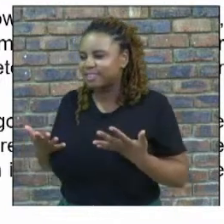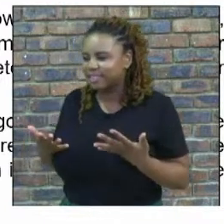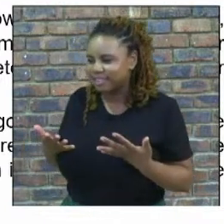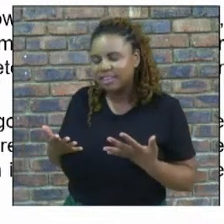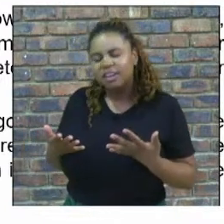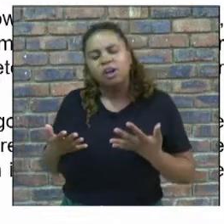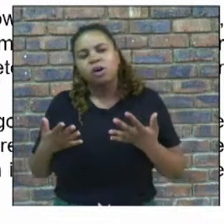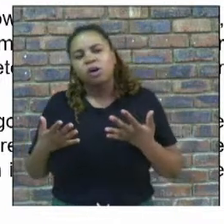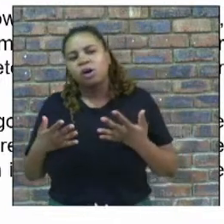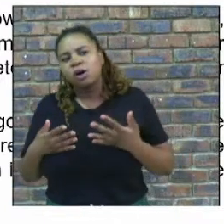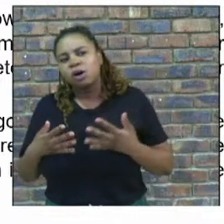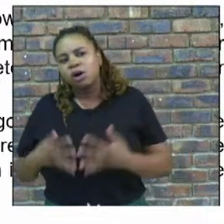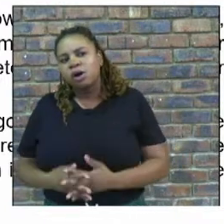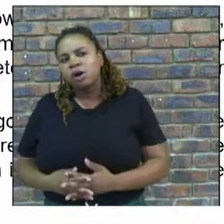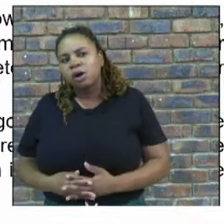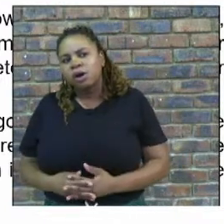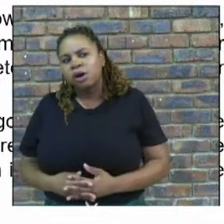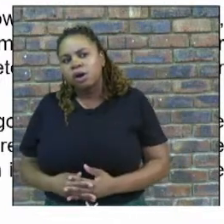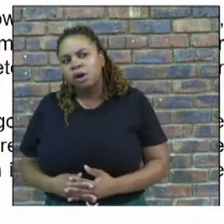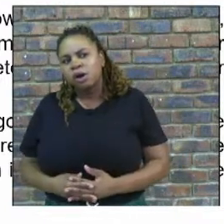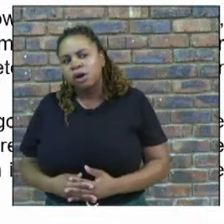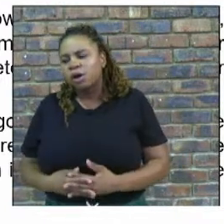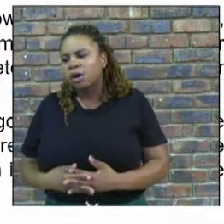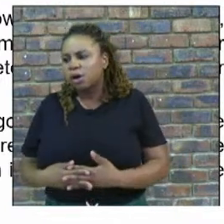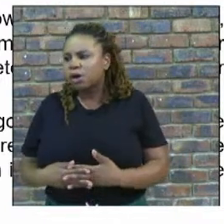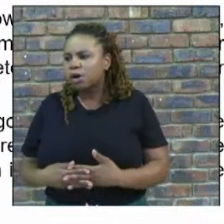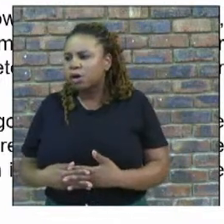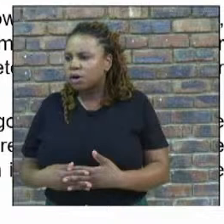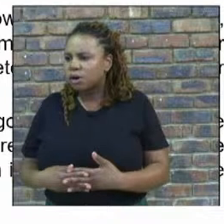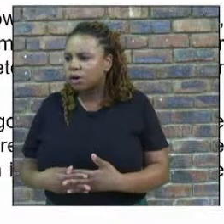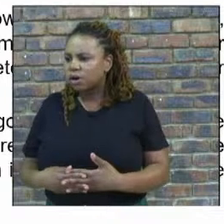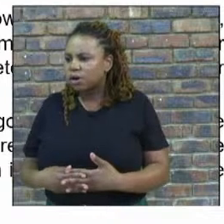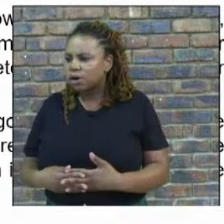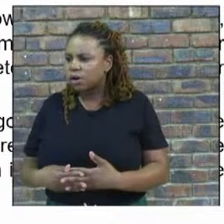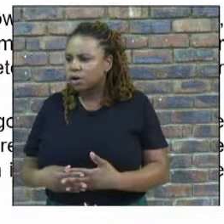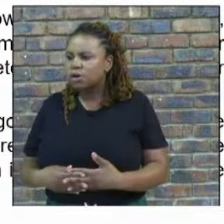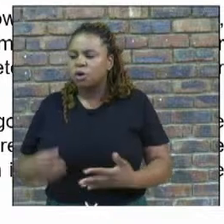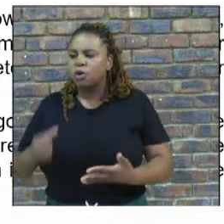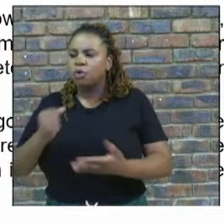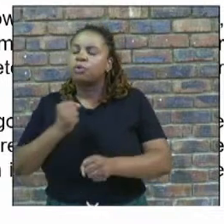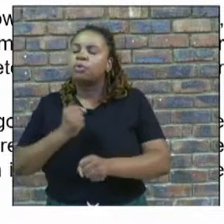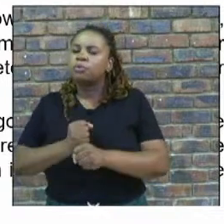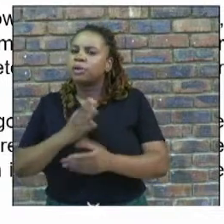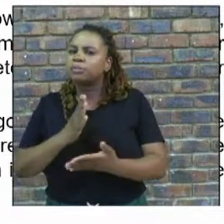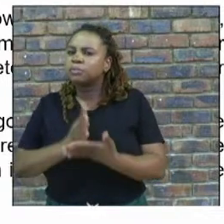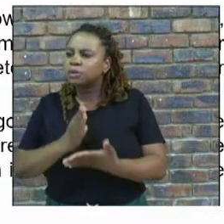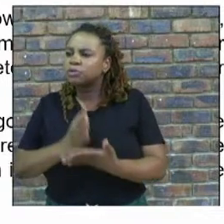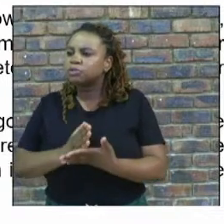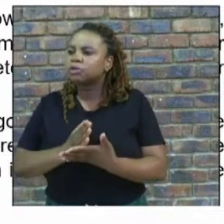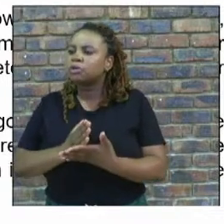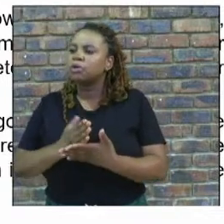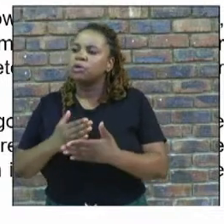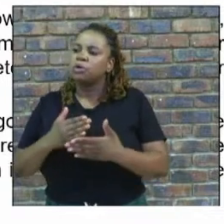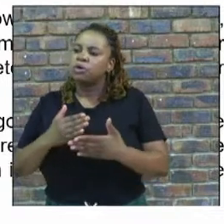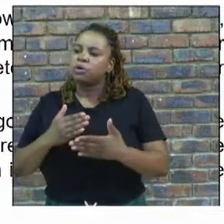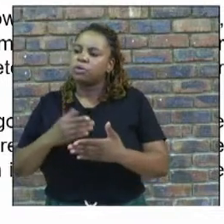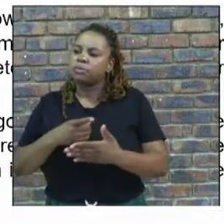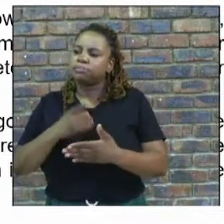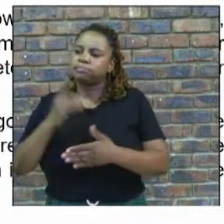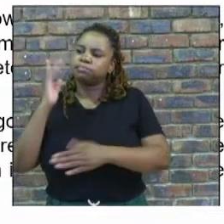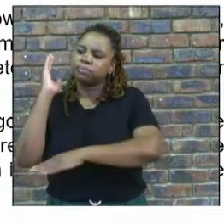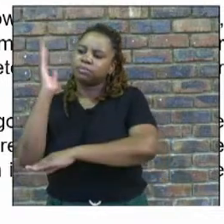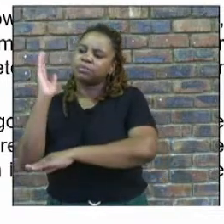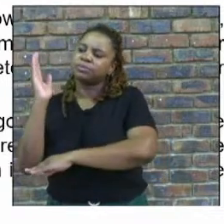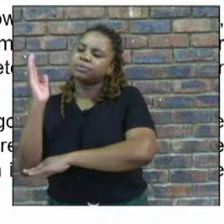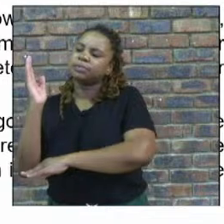expedite or make sure this thing fetch you fast because it has advantage as a country. And also, we are